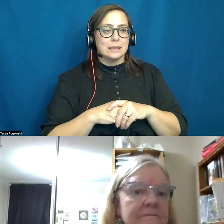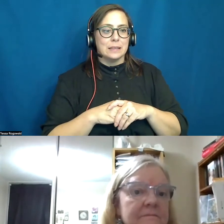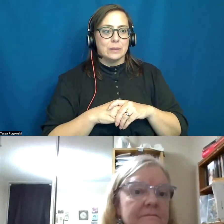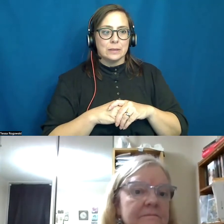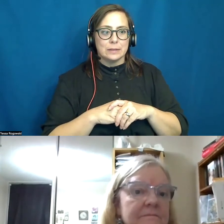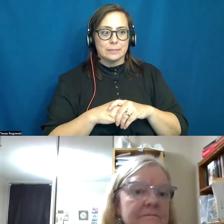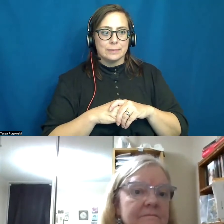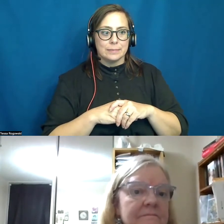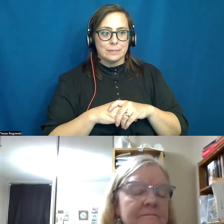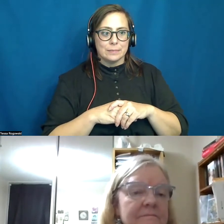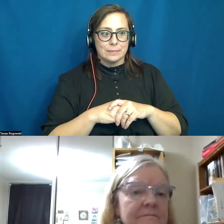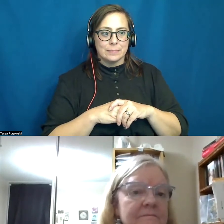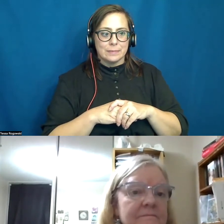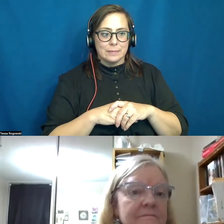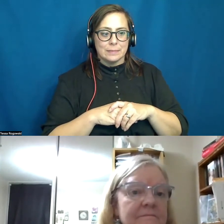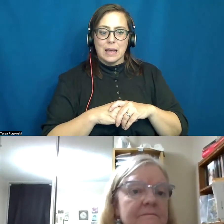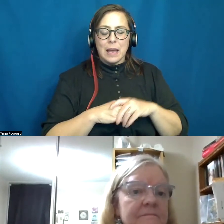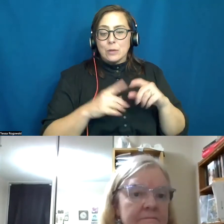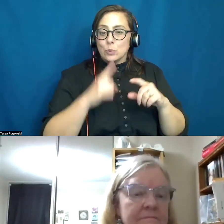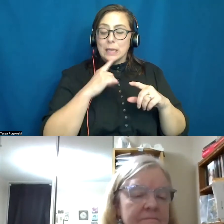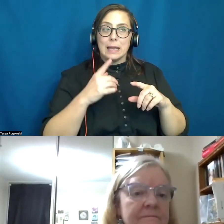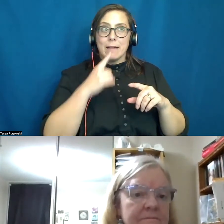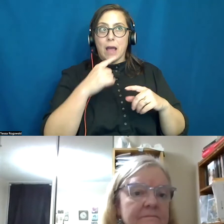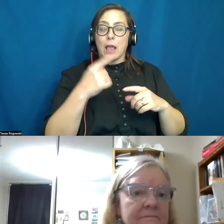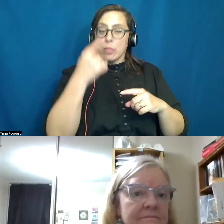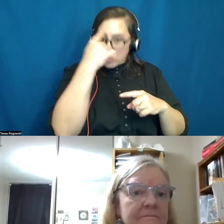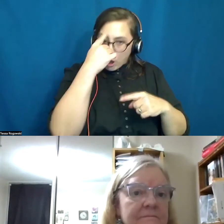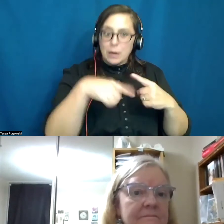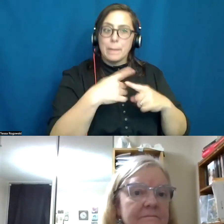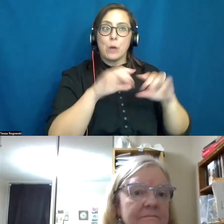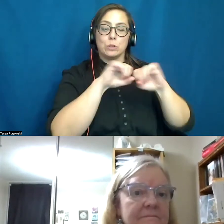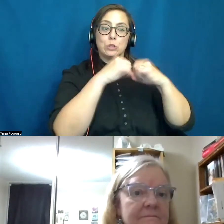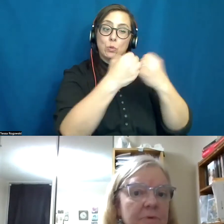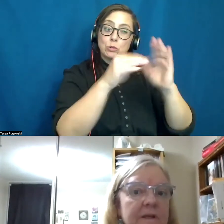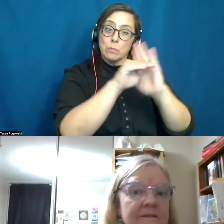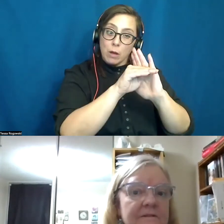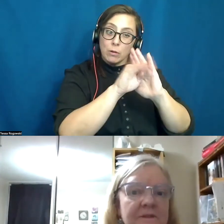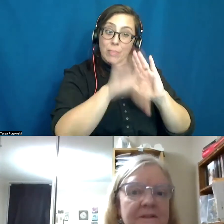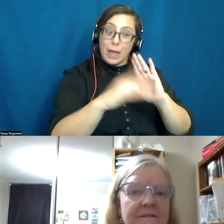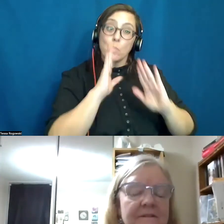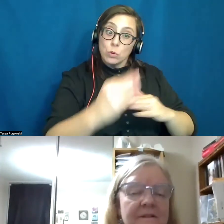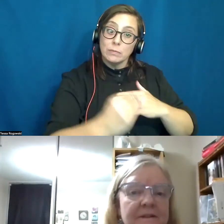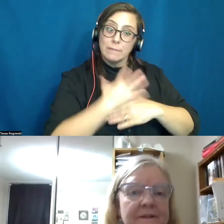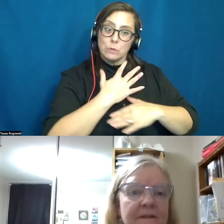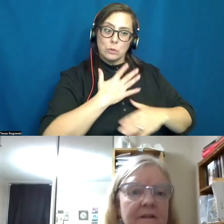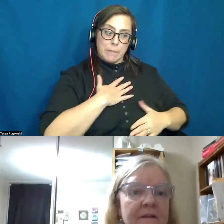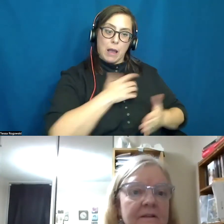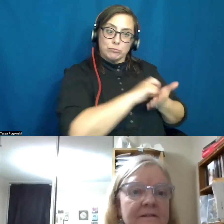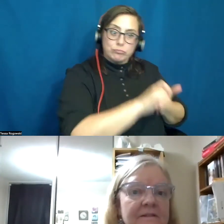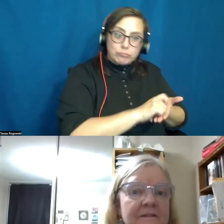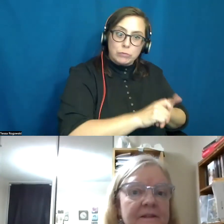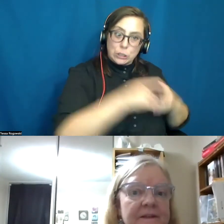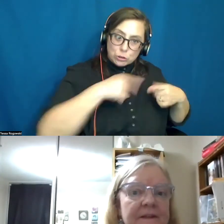don't think it would change that much, but I also can't say. Right, right.